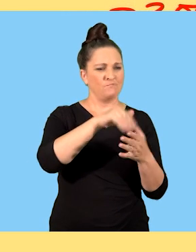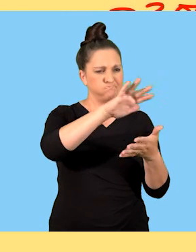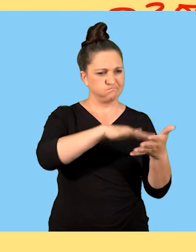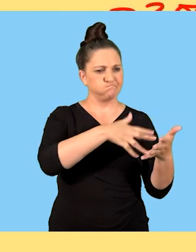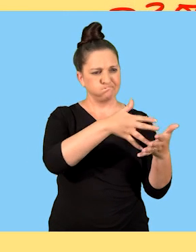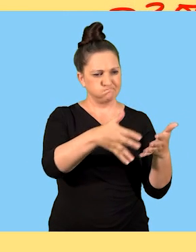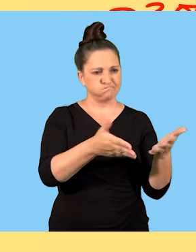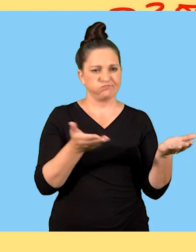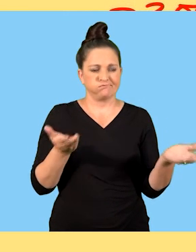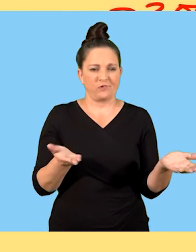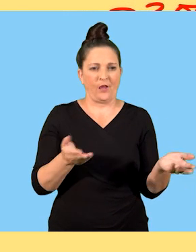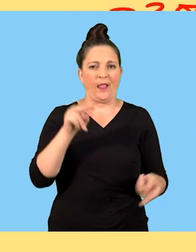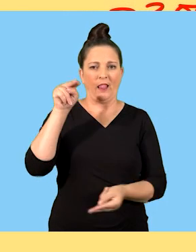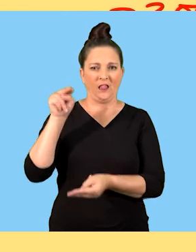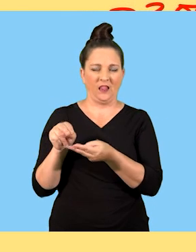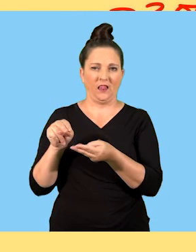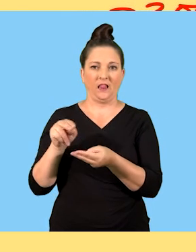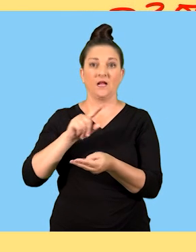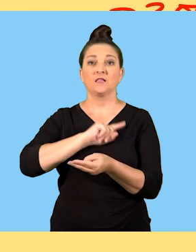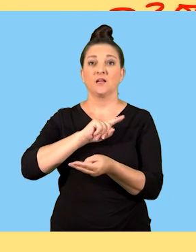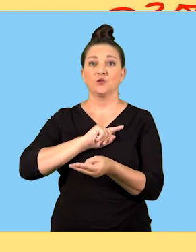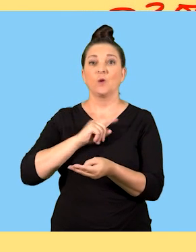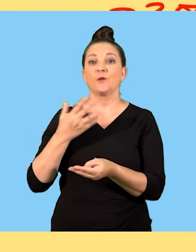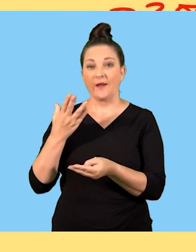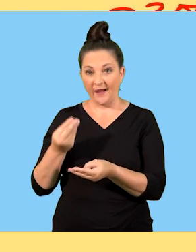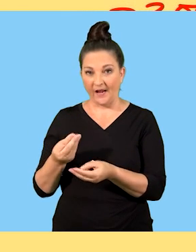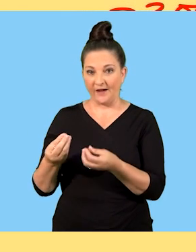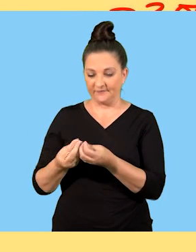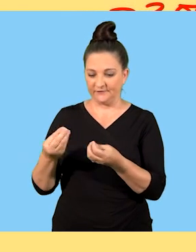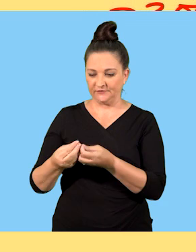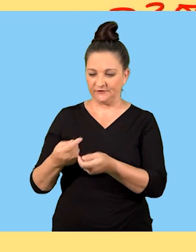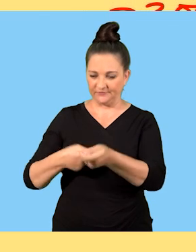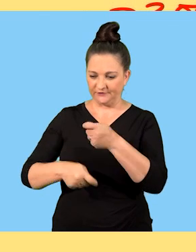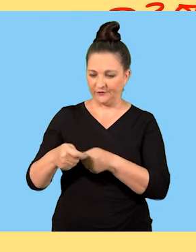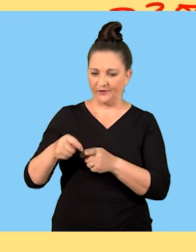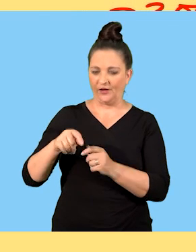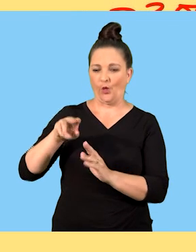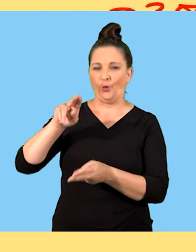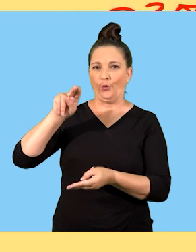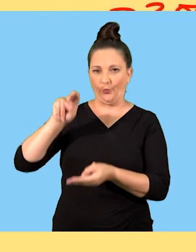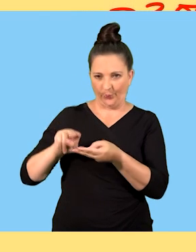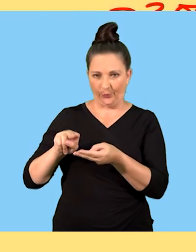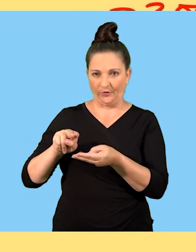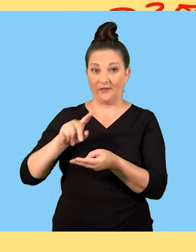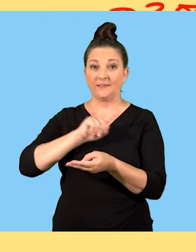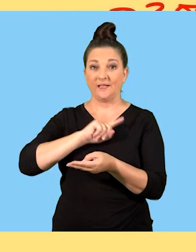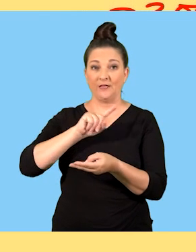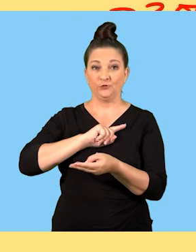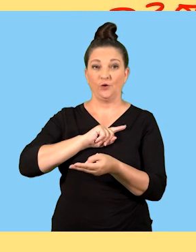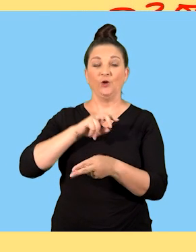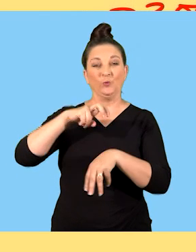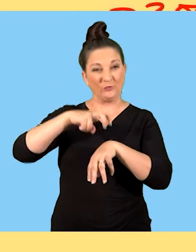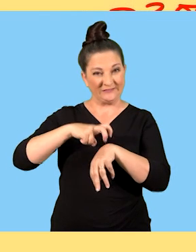records. Therefore, we end up with a trading stock deficit. And when we have a trading stock deficit, we therefore debit